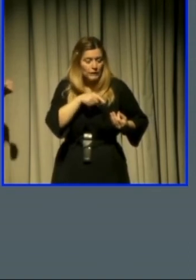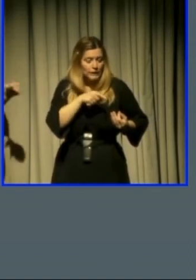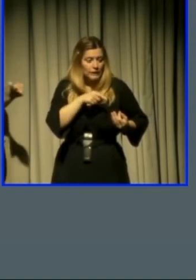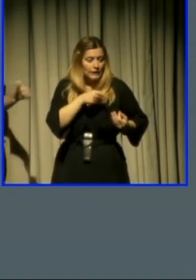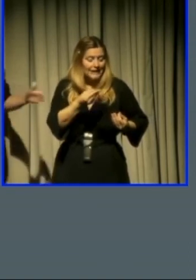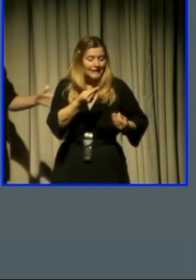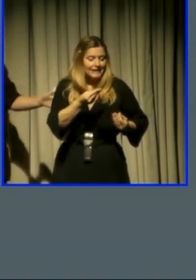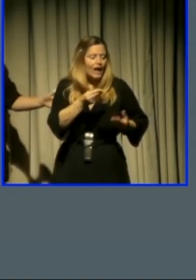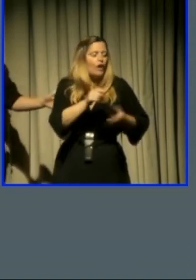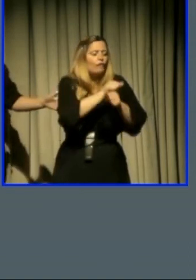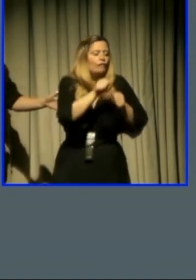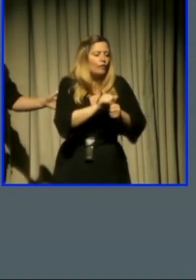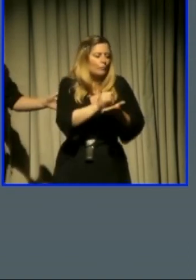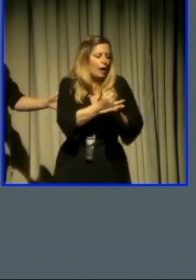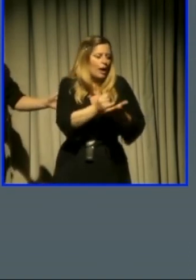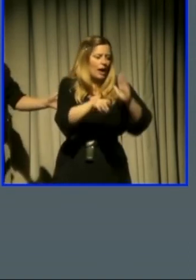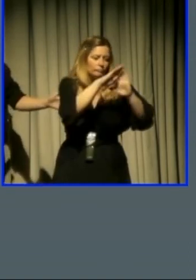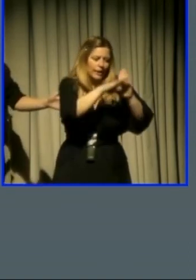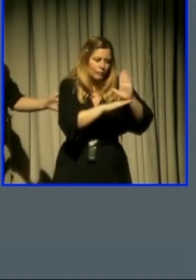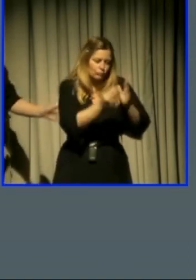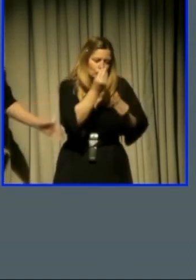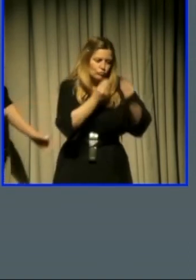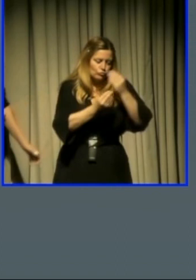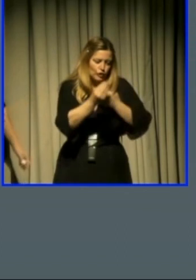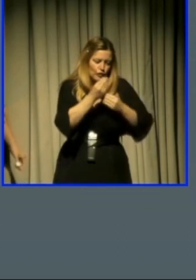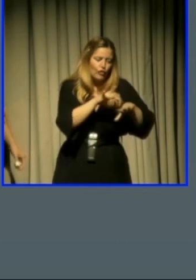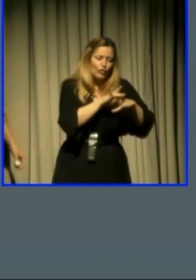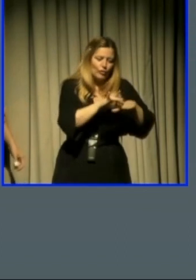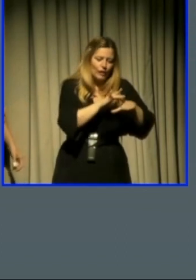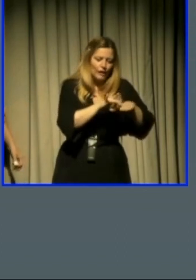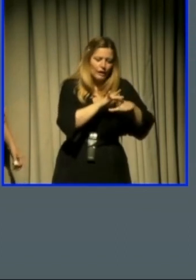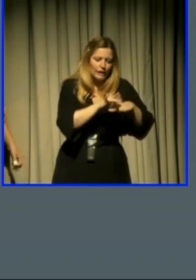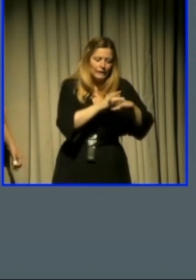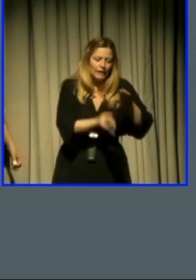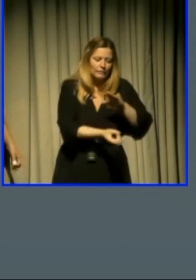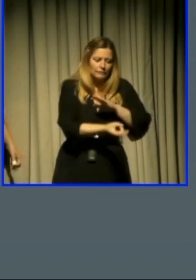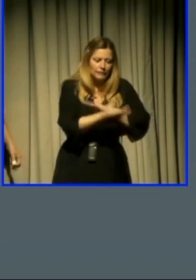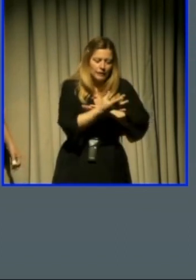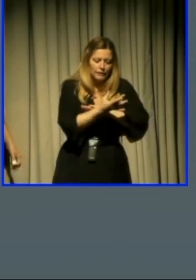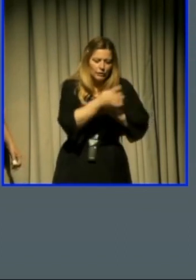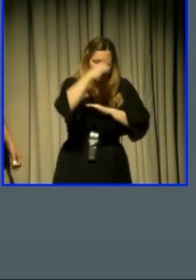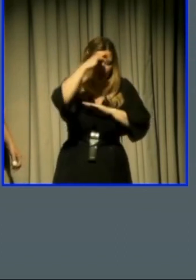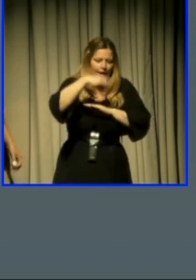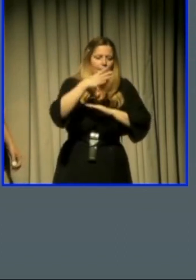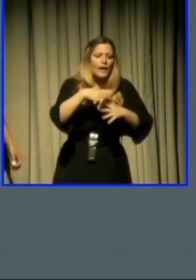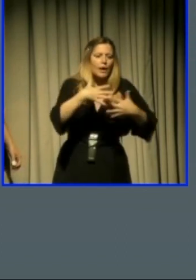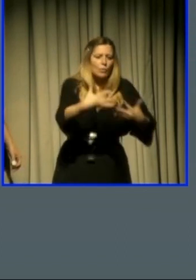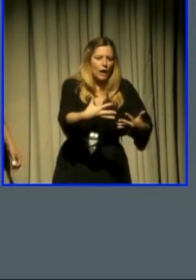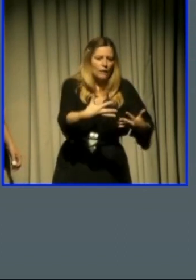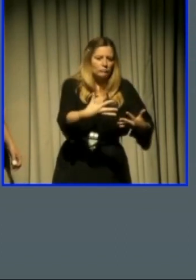you can see. And the idea is, think of it as healthy dieting, but for